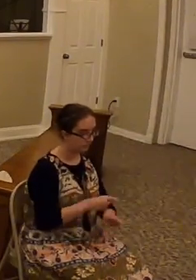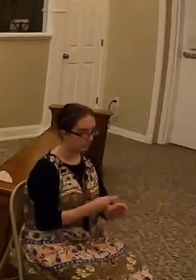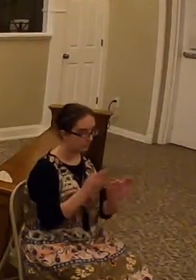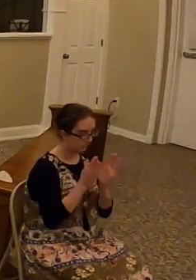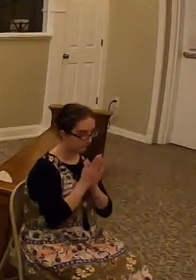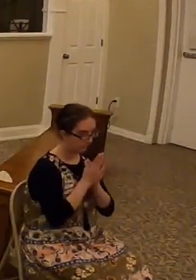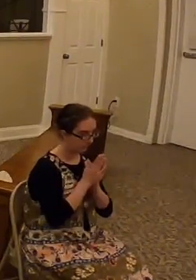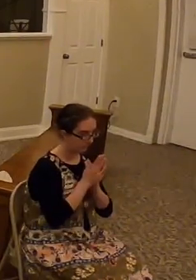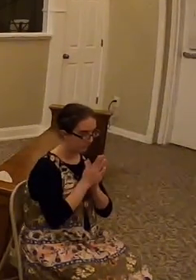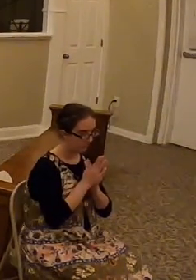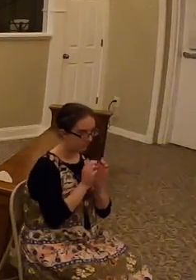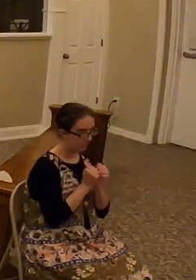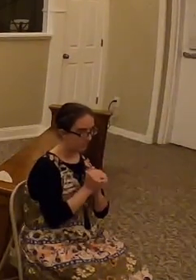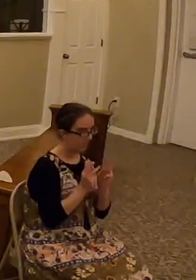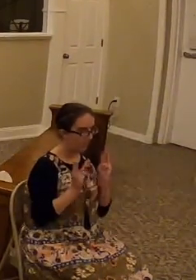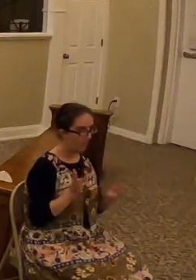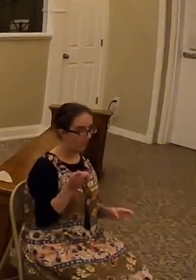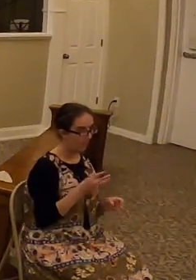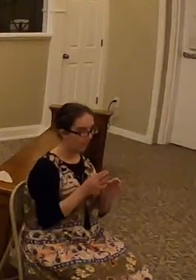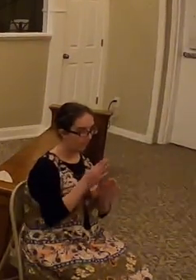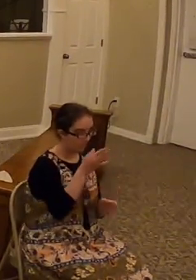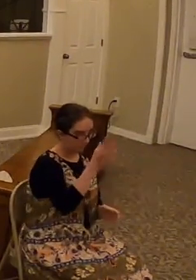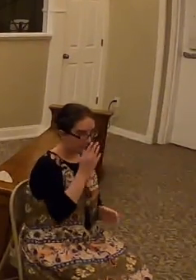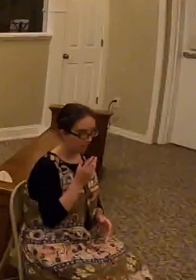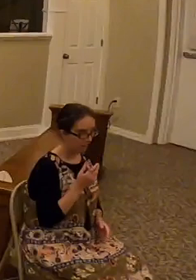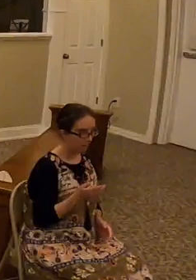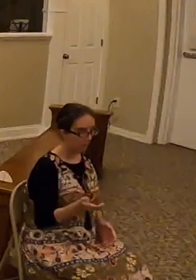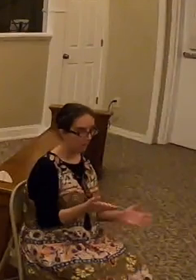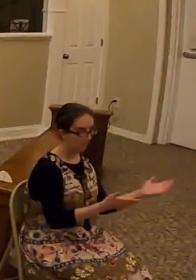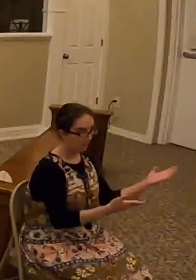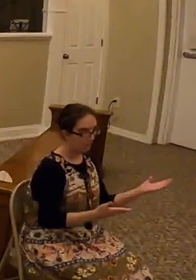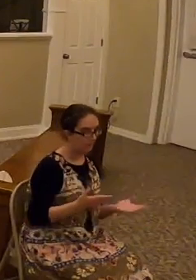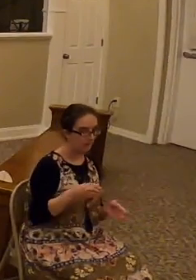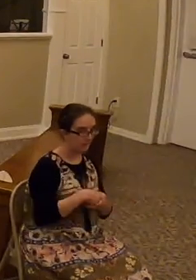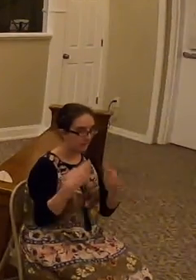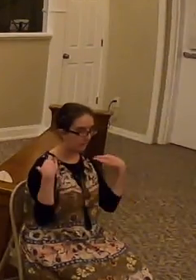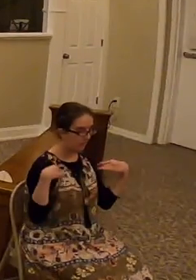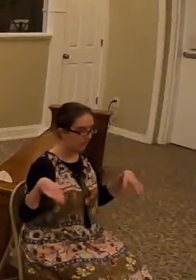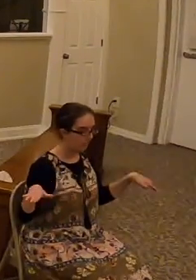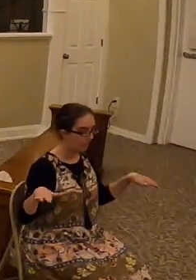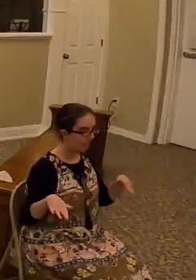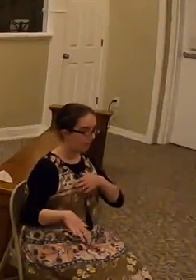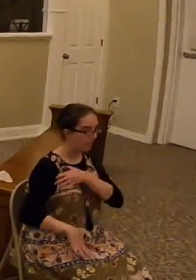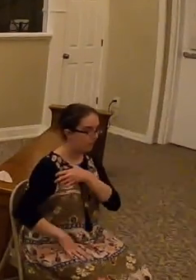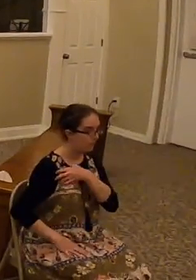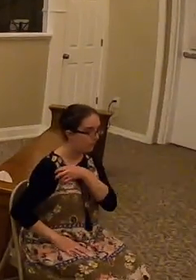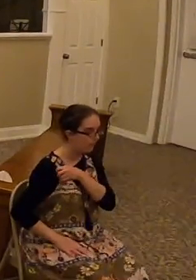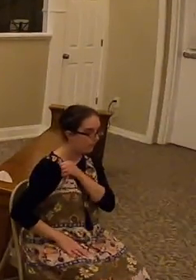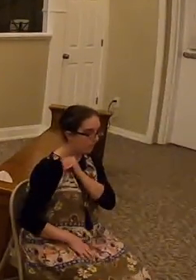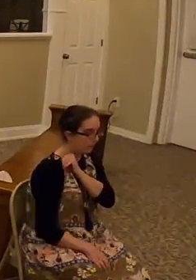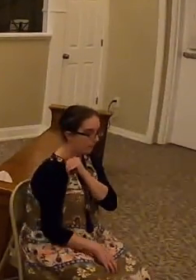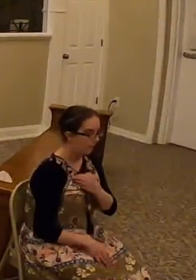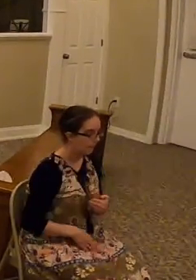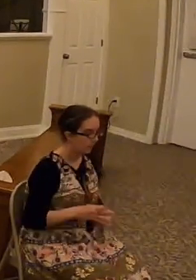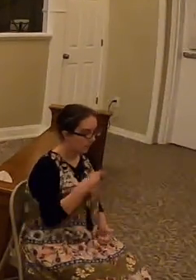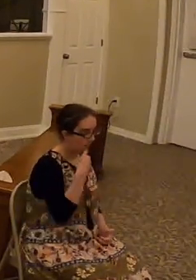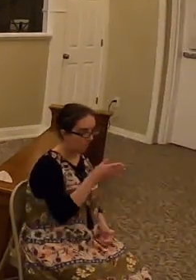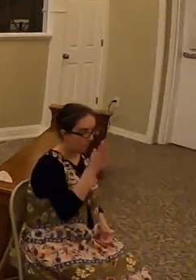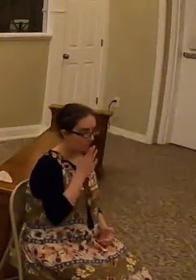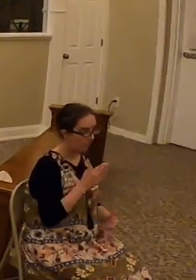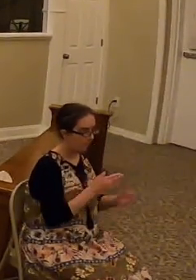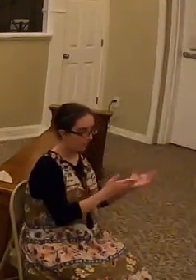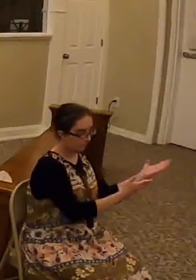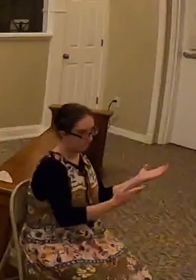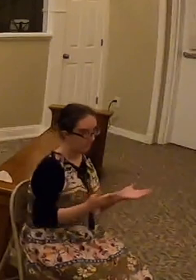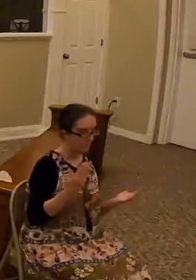started praying with him. And while we're praying, God said, "Call in some angels." Woo, hallelujah. And I said, "God sent